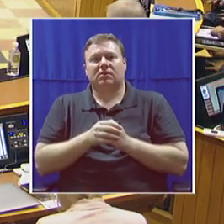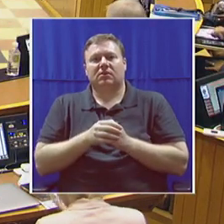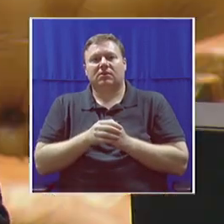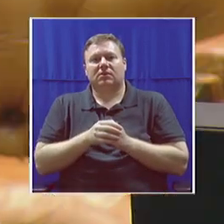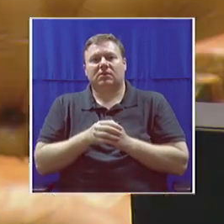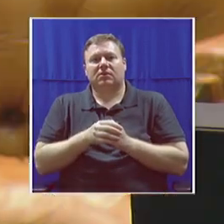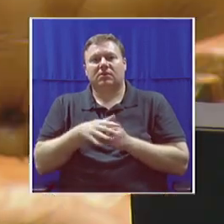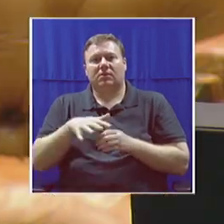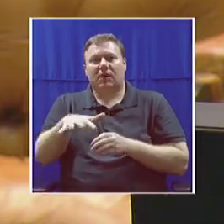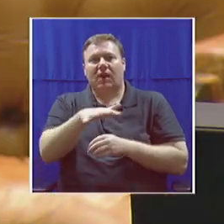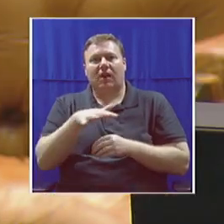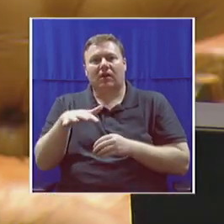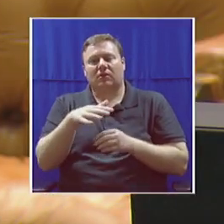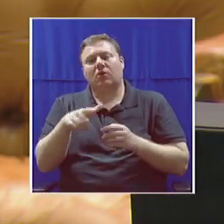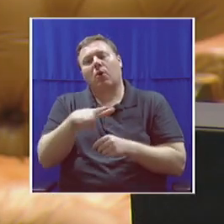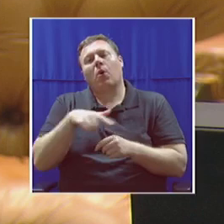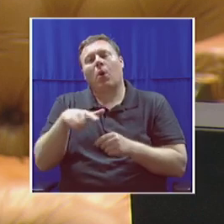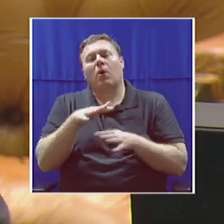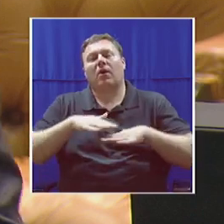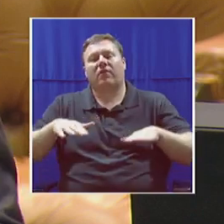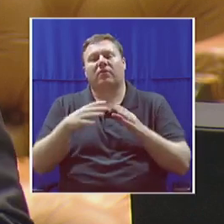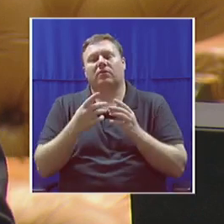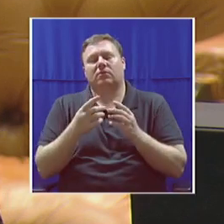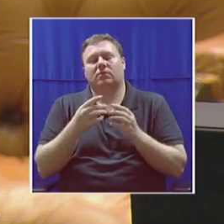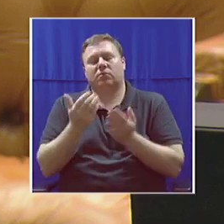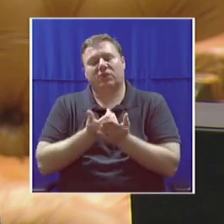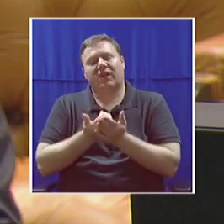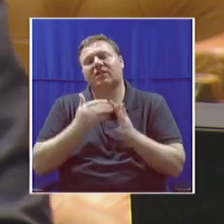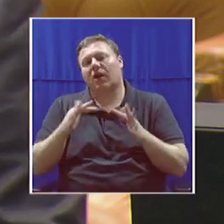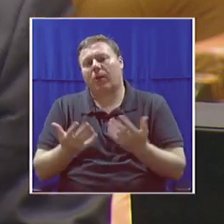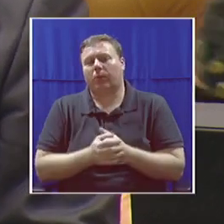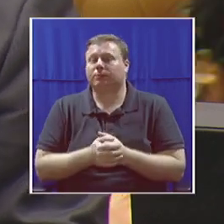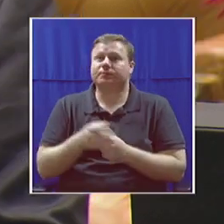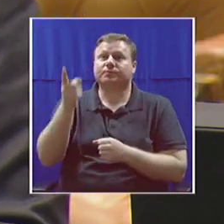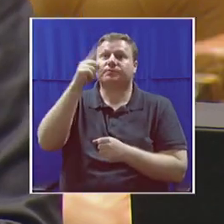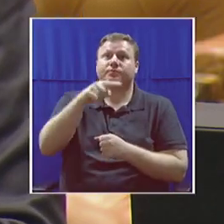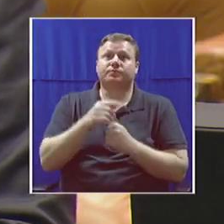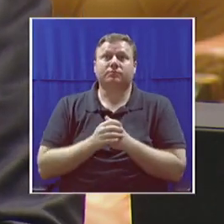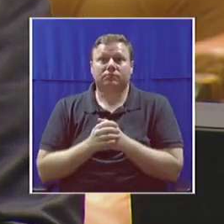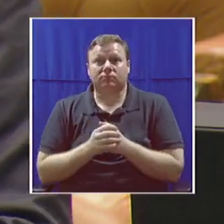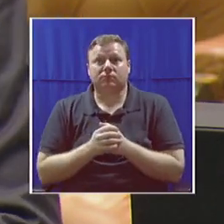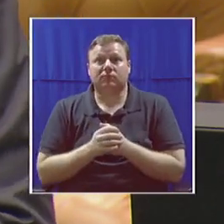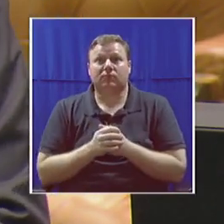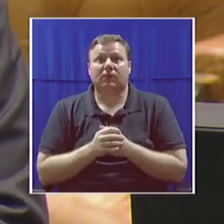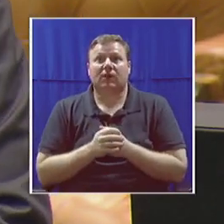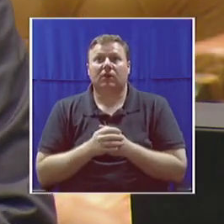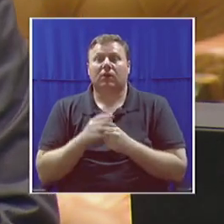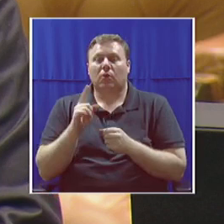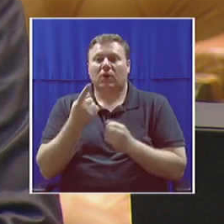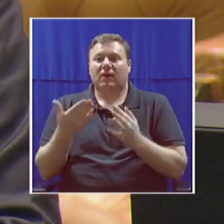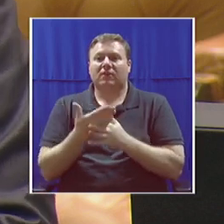Minister one one good intervention in that regard that can help us a lot